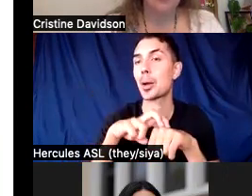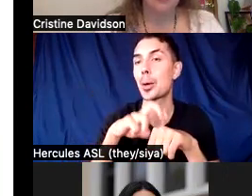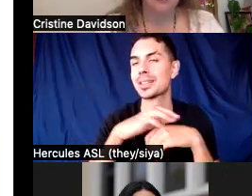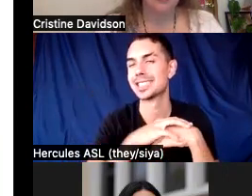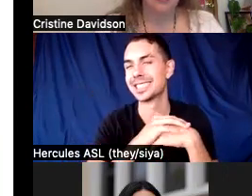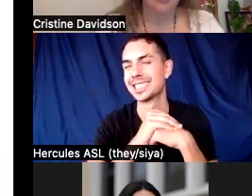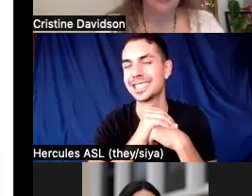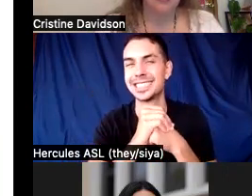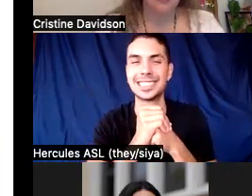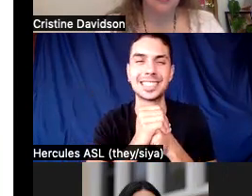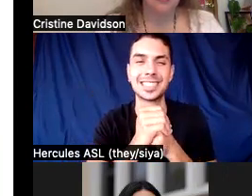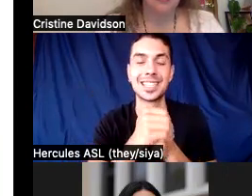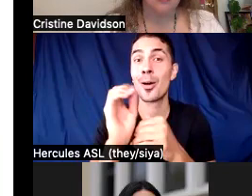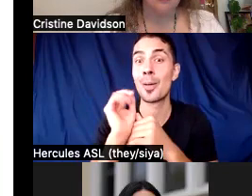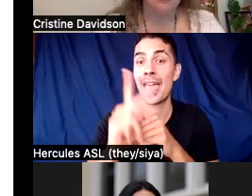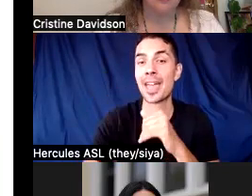right.